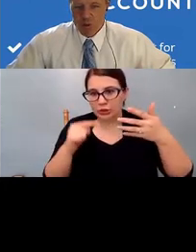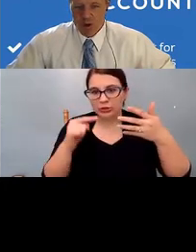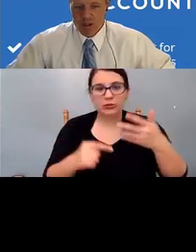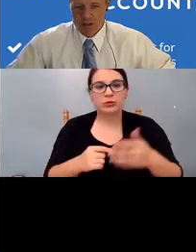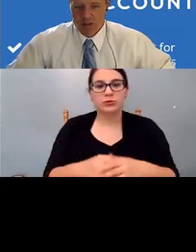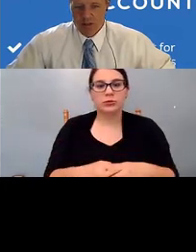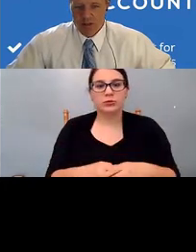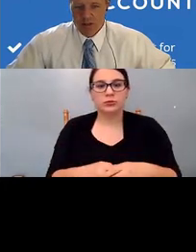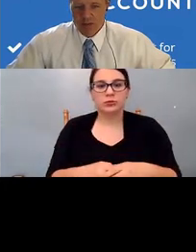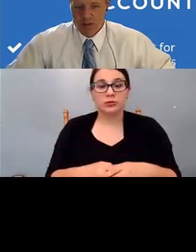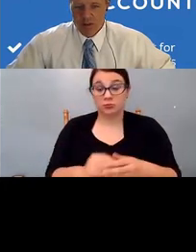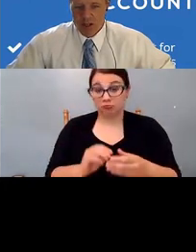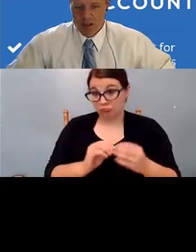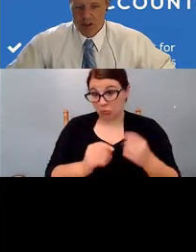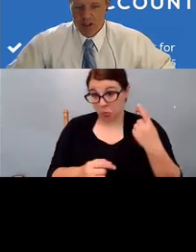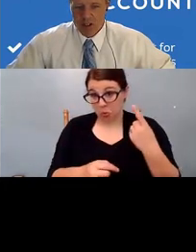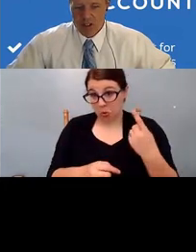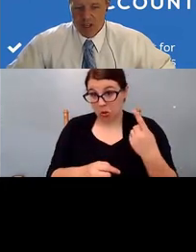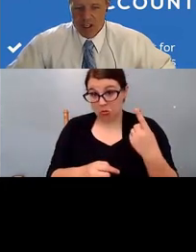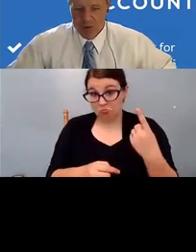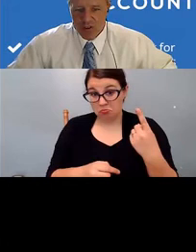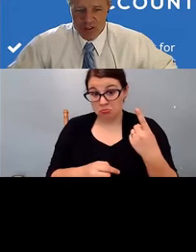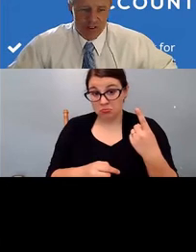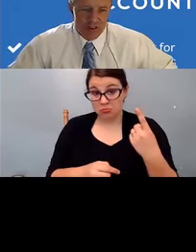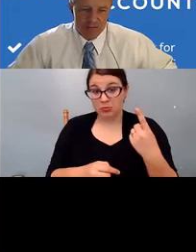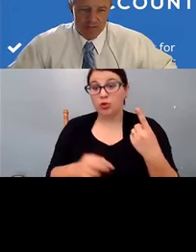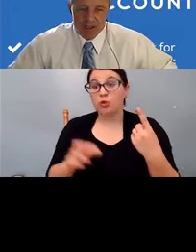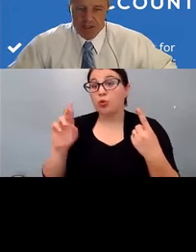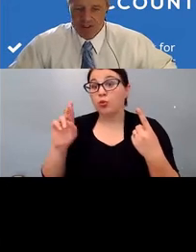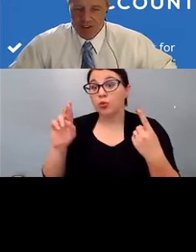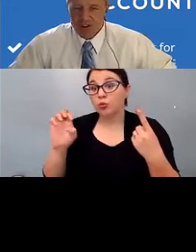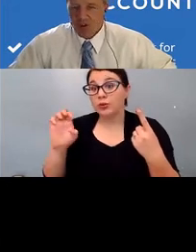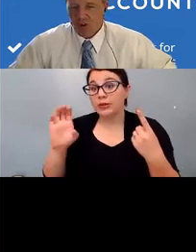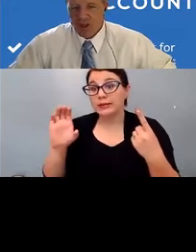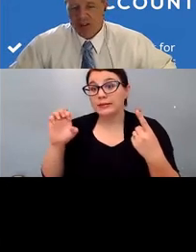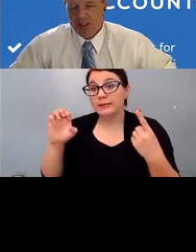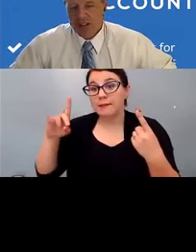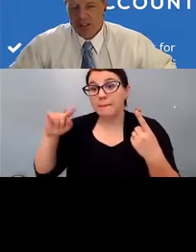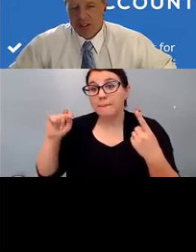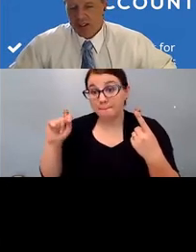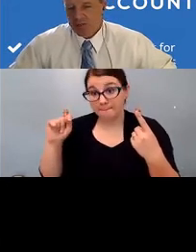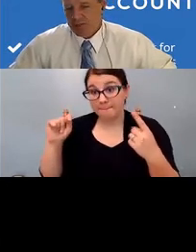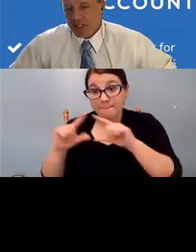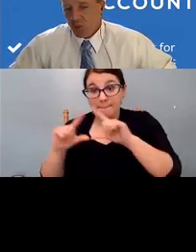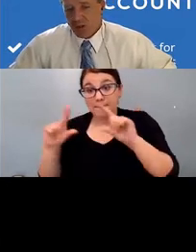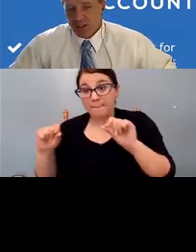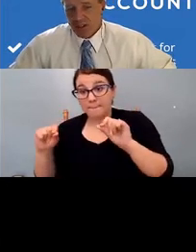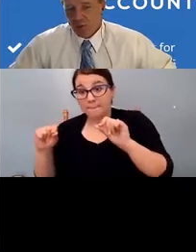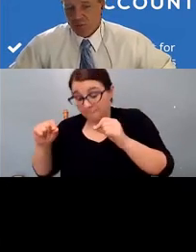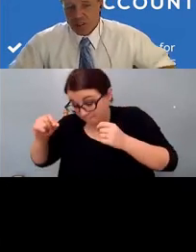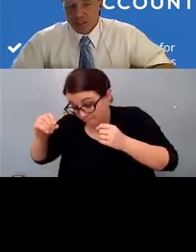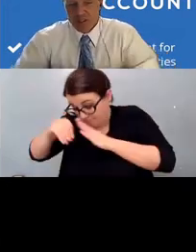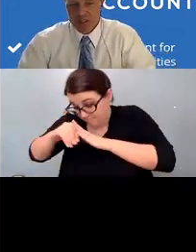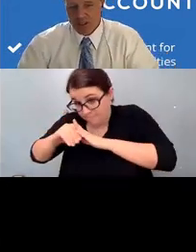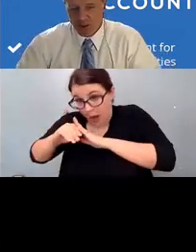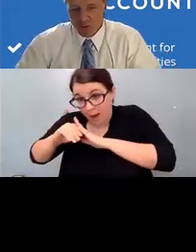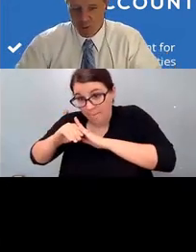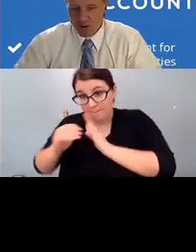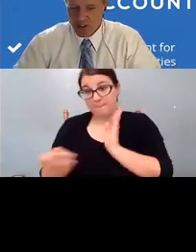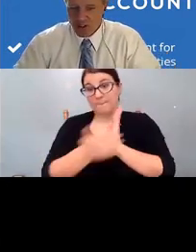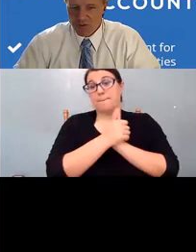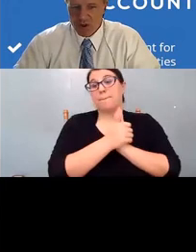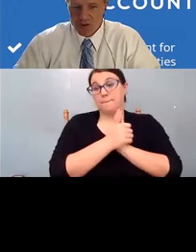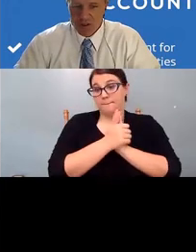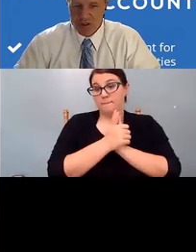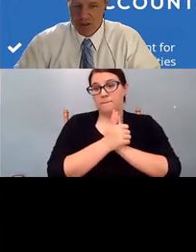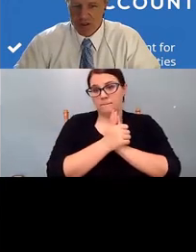number one, right here, you can attach receipts. I think this is so great. One example would be with